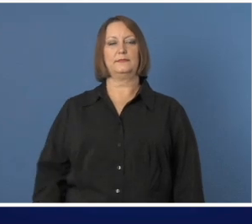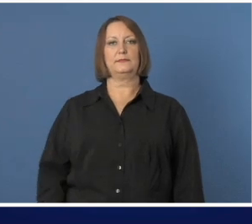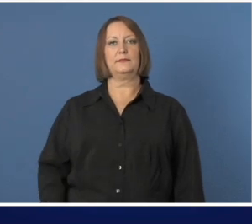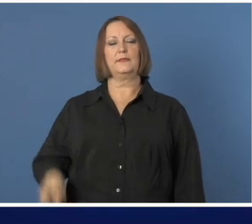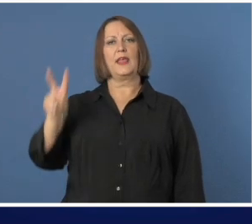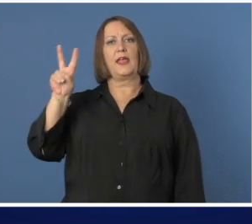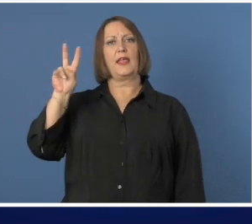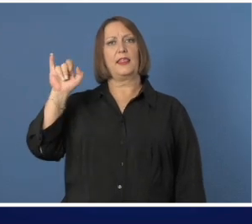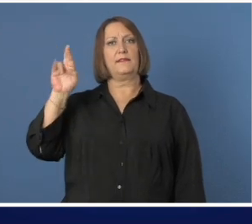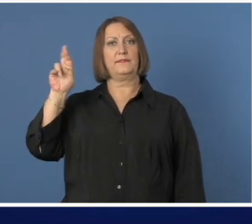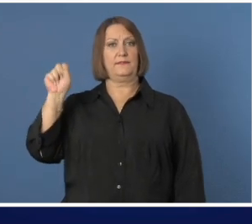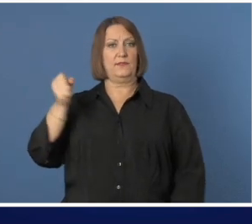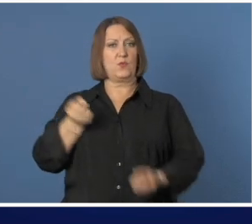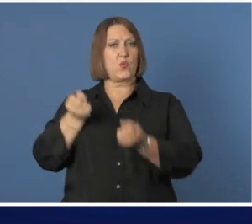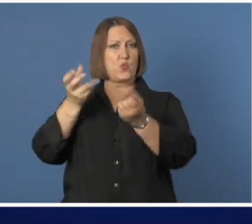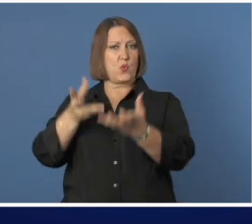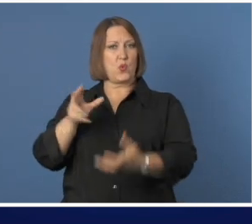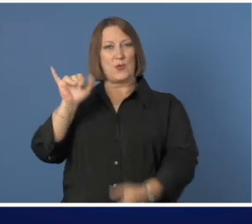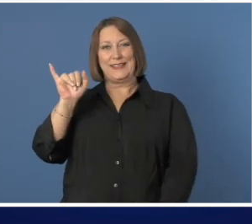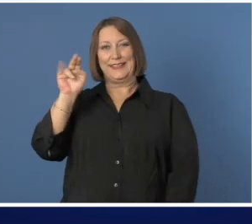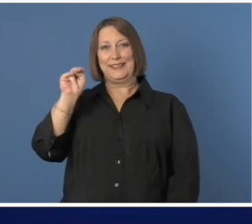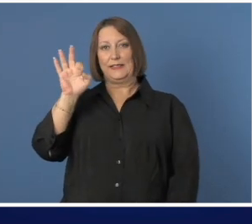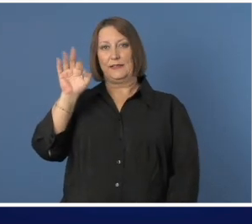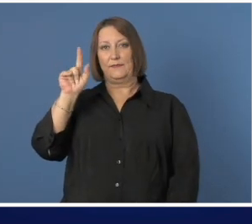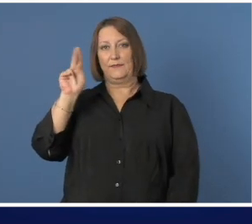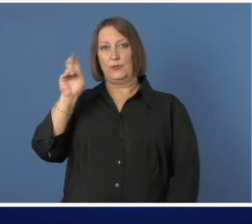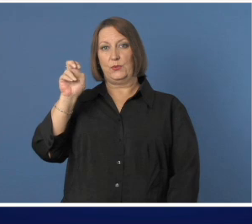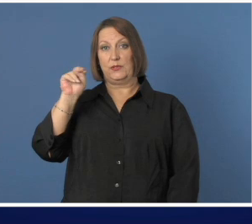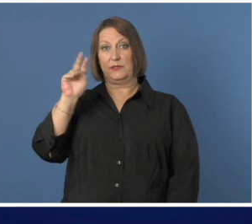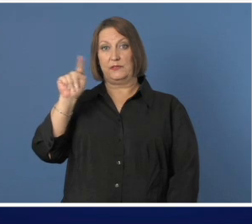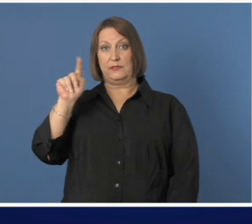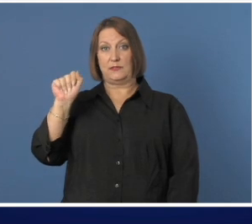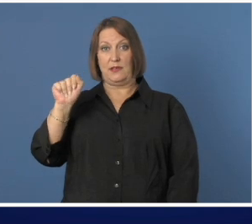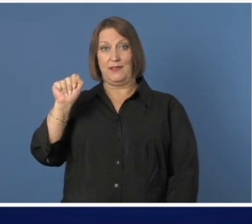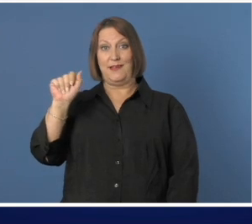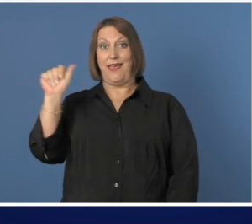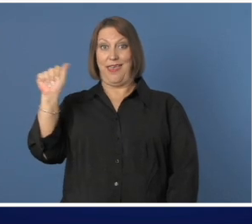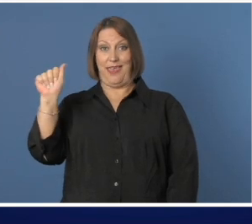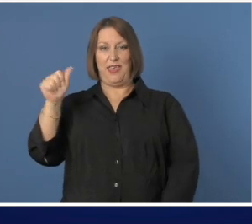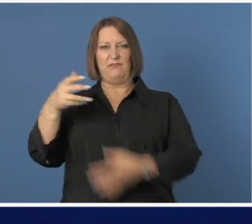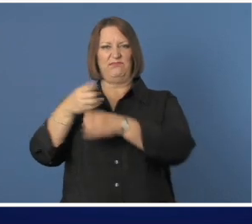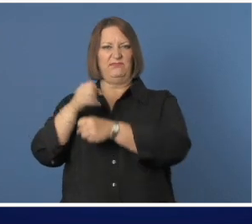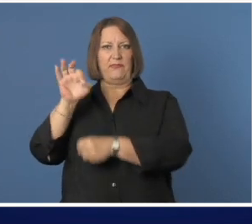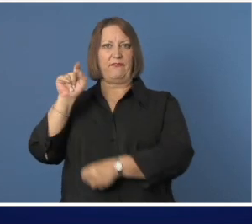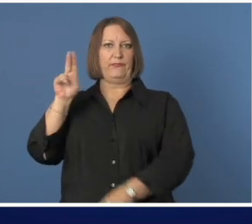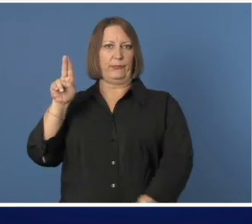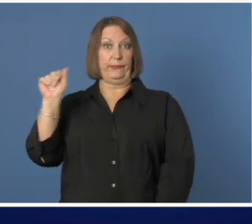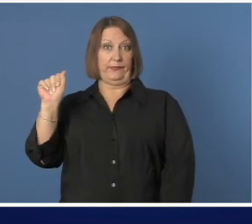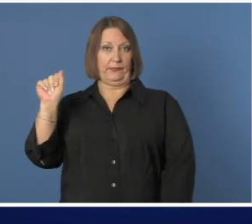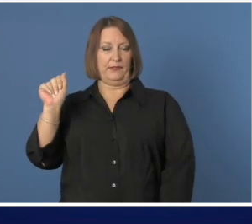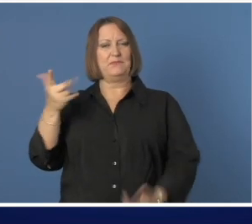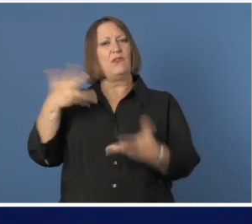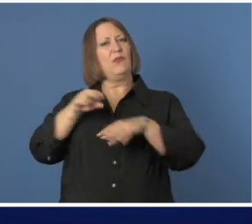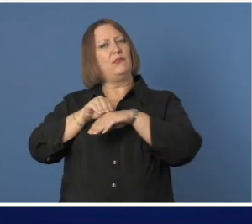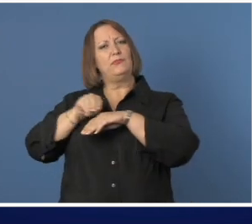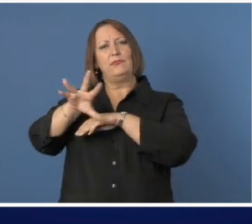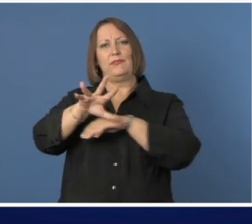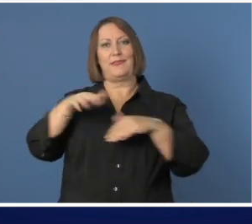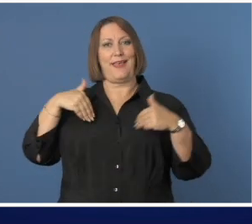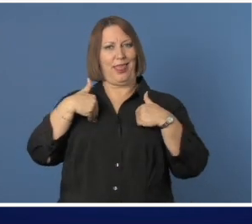Influenza A viruses have infected many different animals, including ducks,